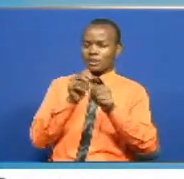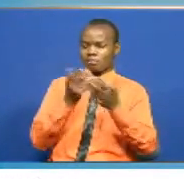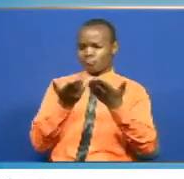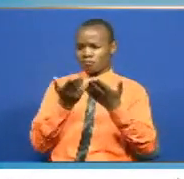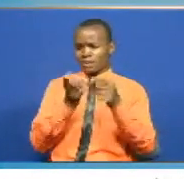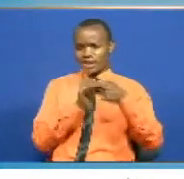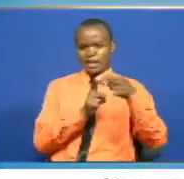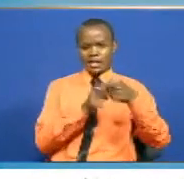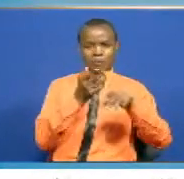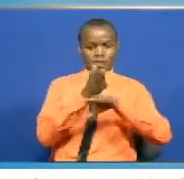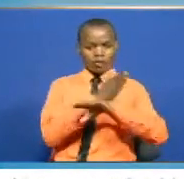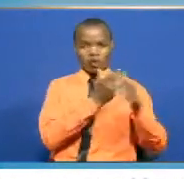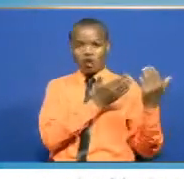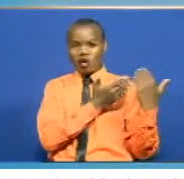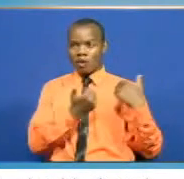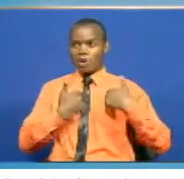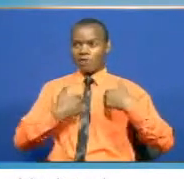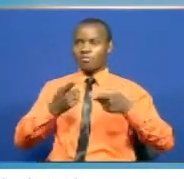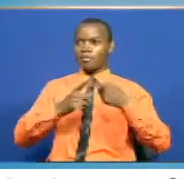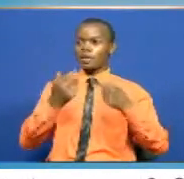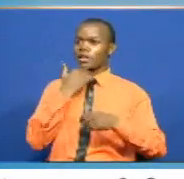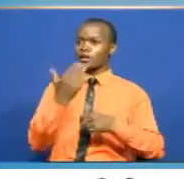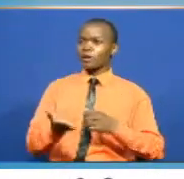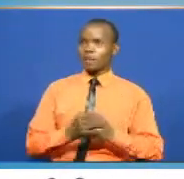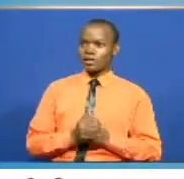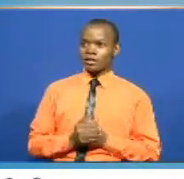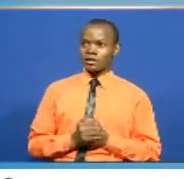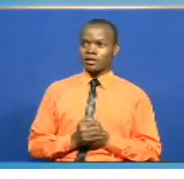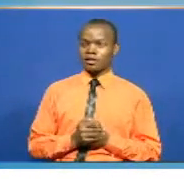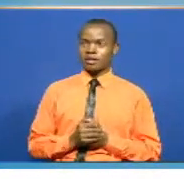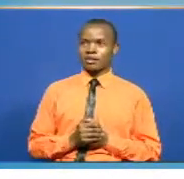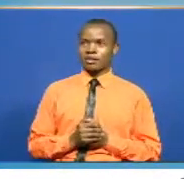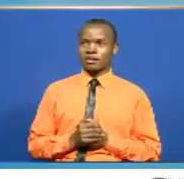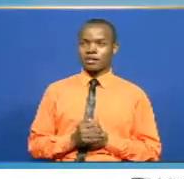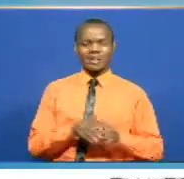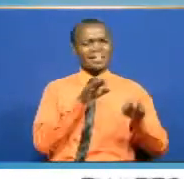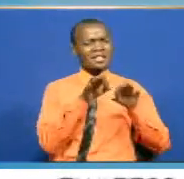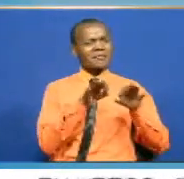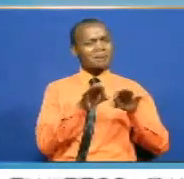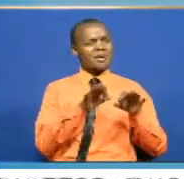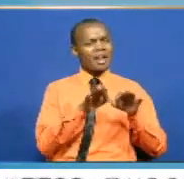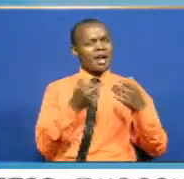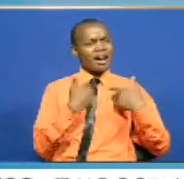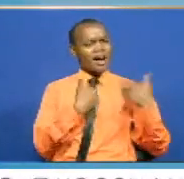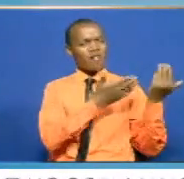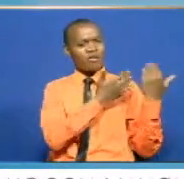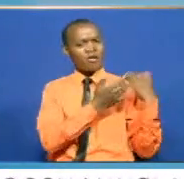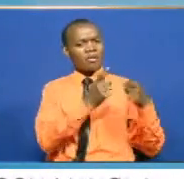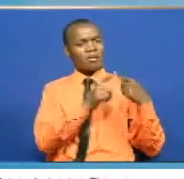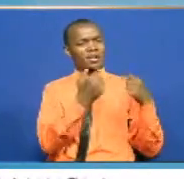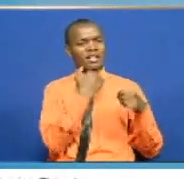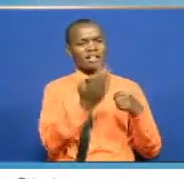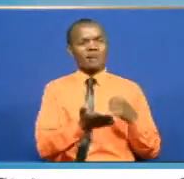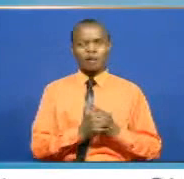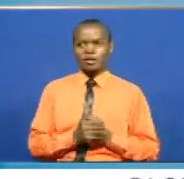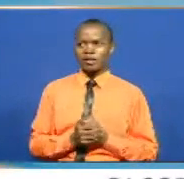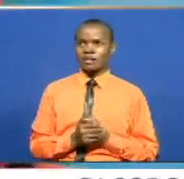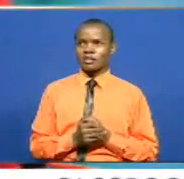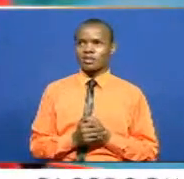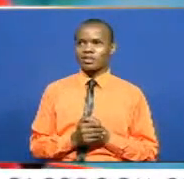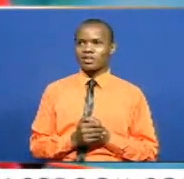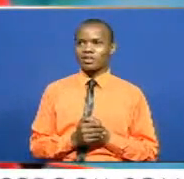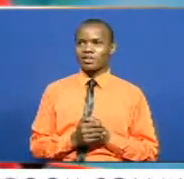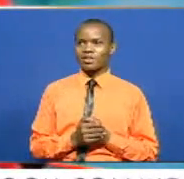there was hope, but there was no hope. Yeah. I mean, how do you explain that? There was hope, but there was no hope. So there was like a direct